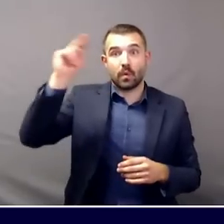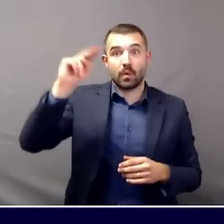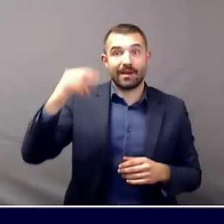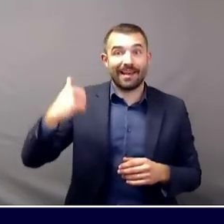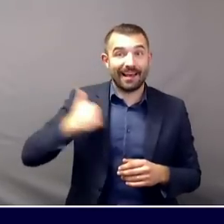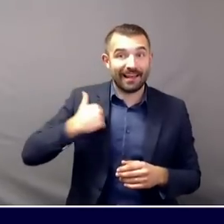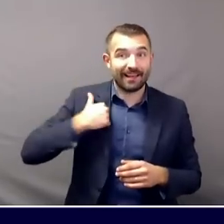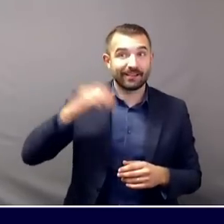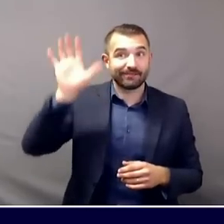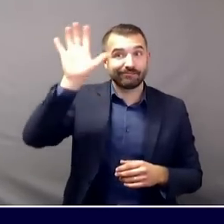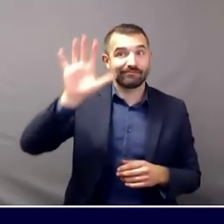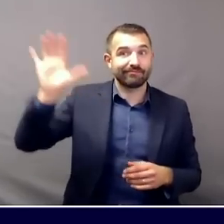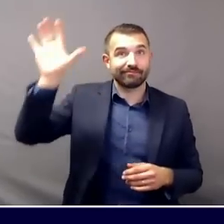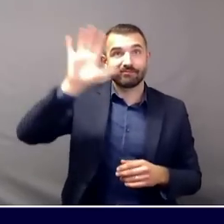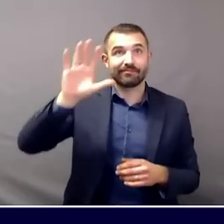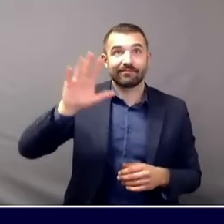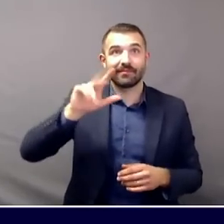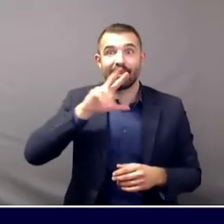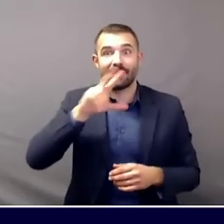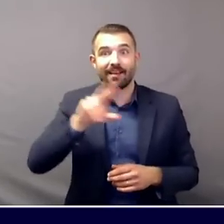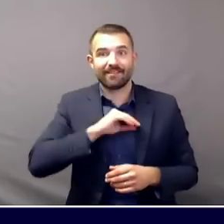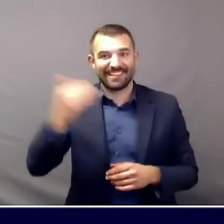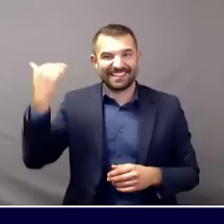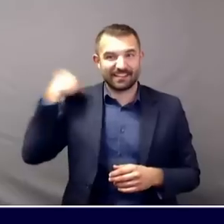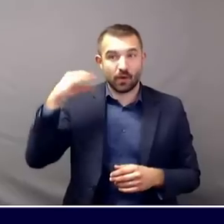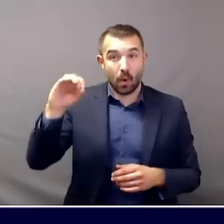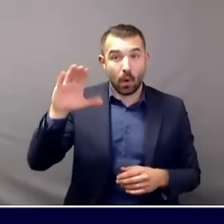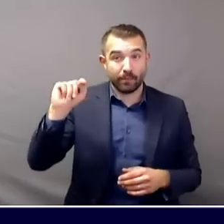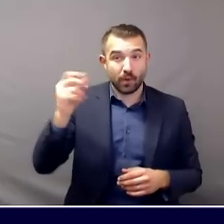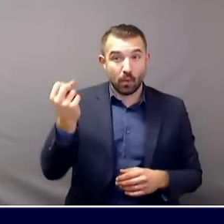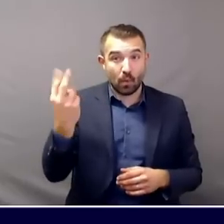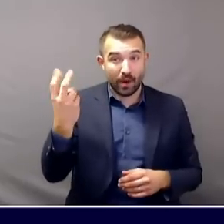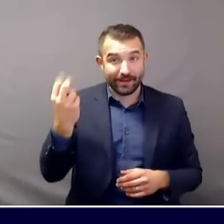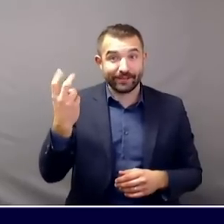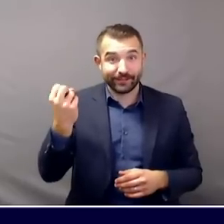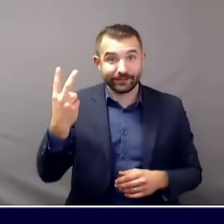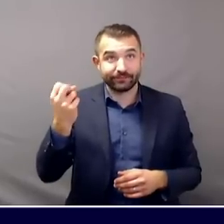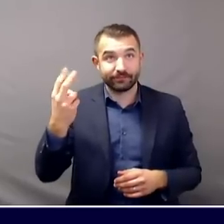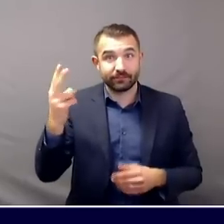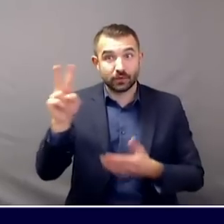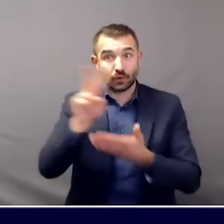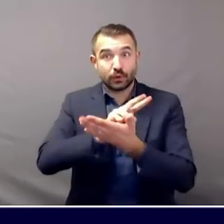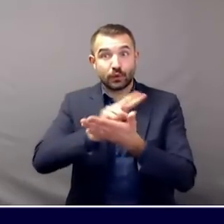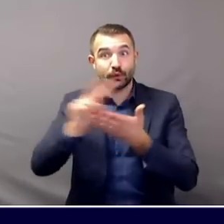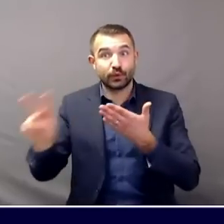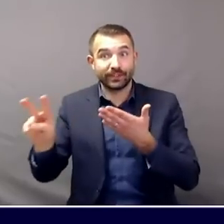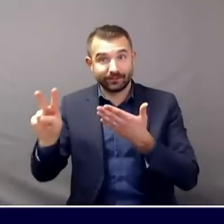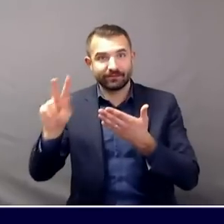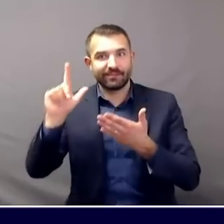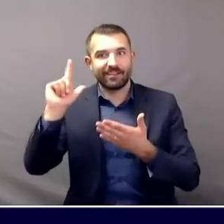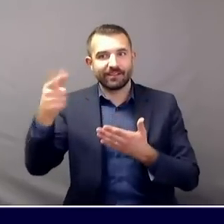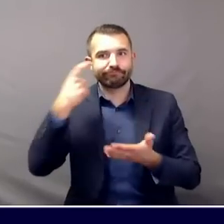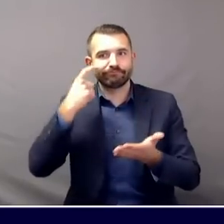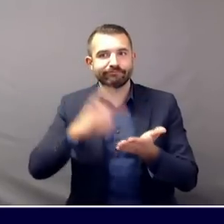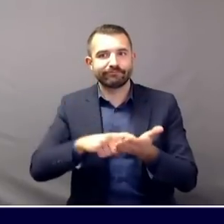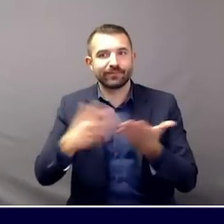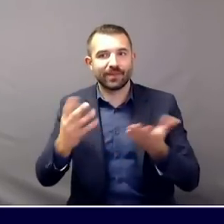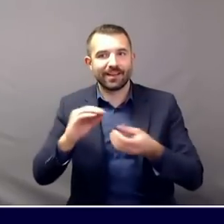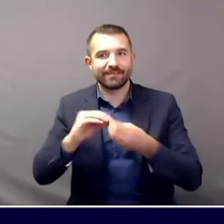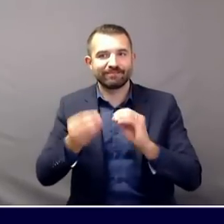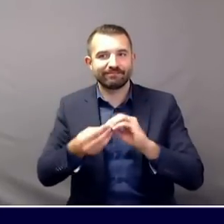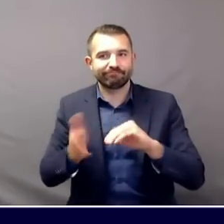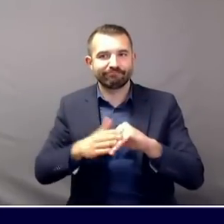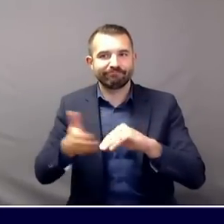Thanksgiving on October 12th. And sadly, about 2 weeks after that, they started experiencing a significant increase